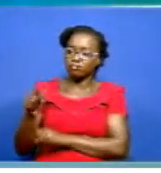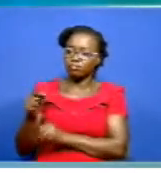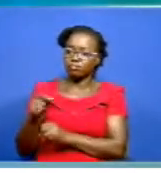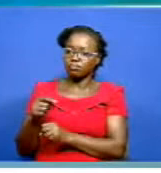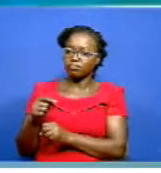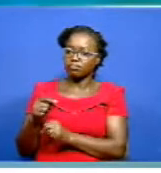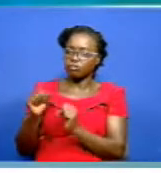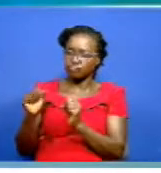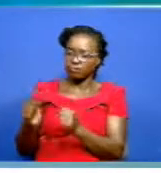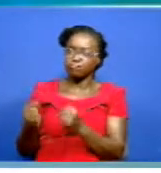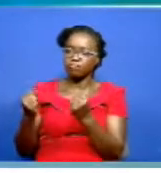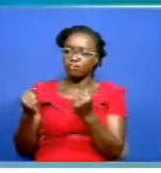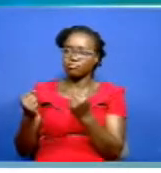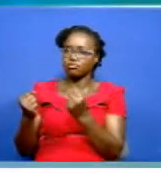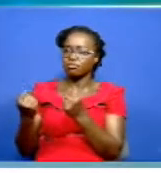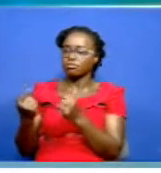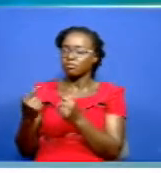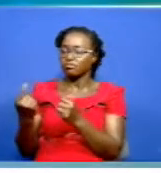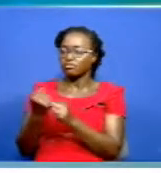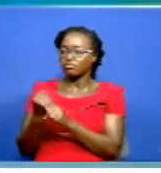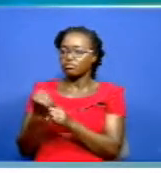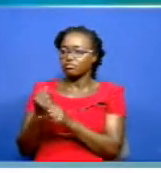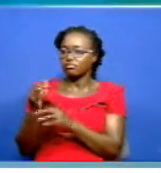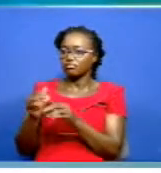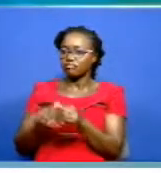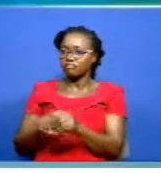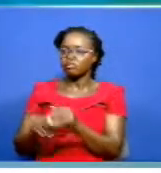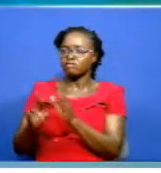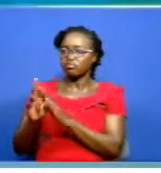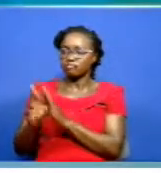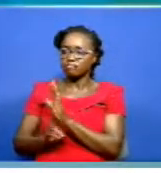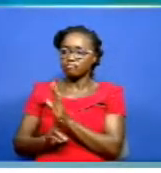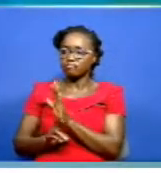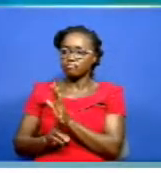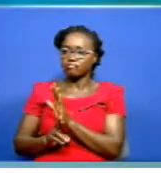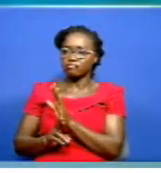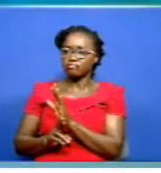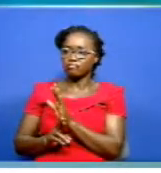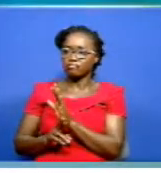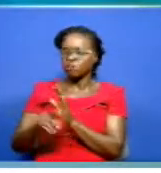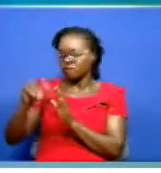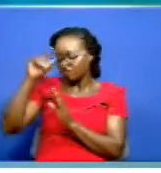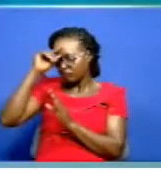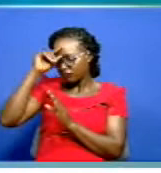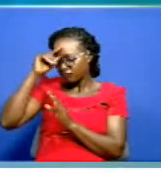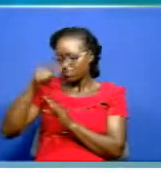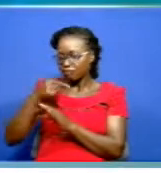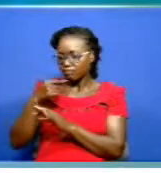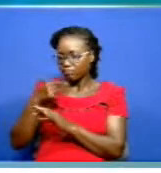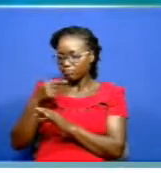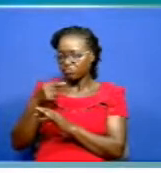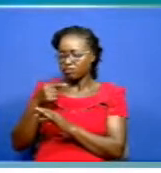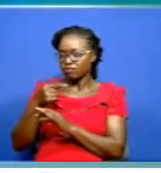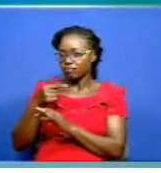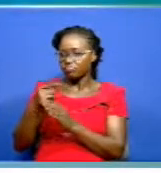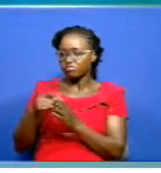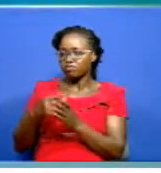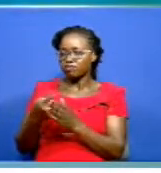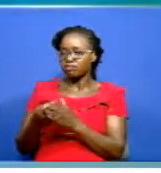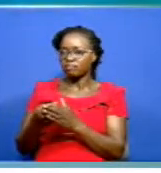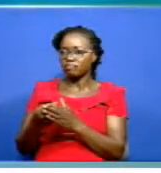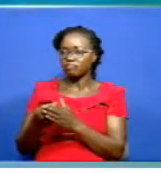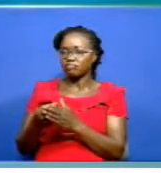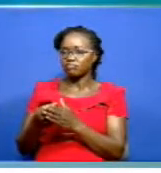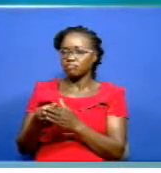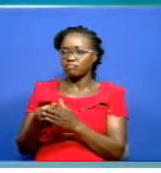ourselves safe. And we can only do that if we follow the protocols as laid down by the government. And then, of course, on top of